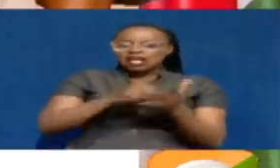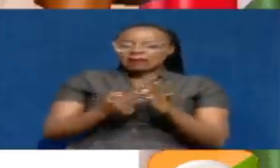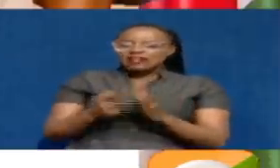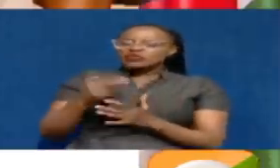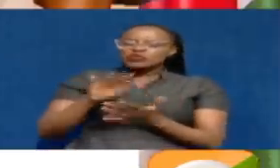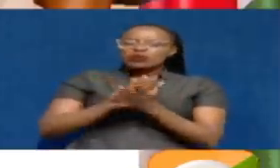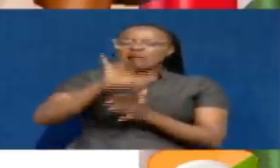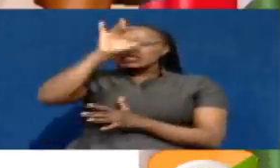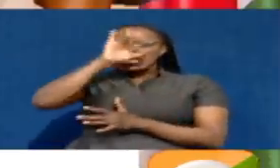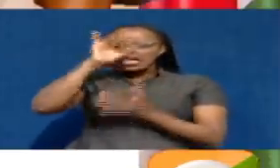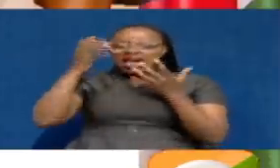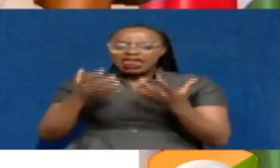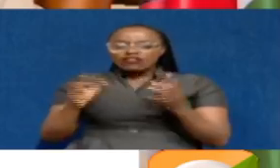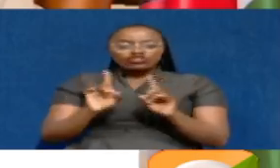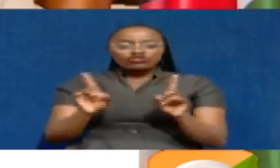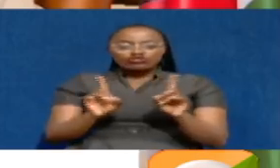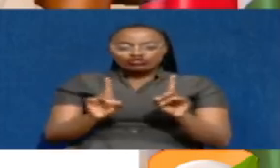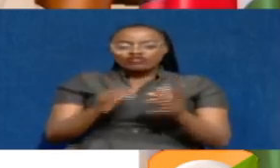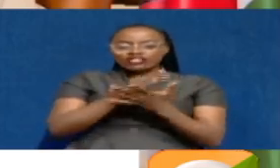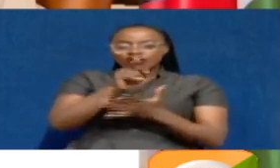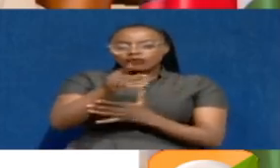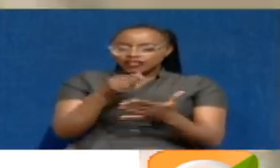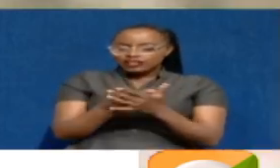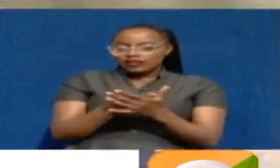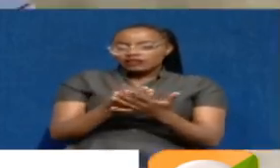so seriously some of those